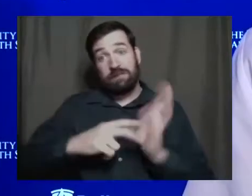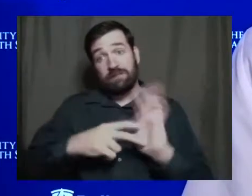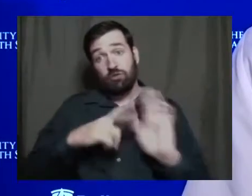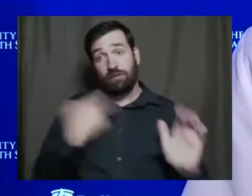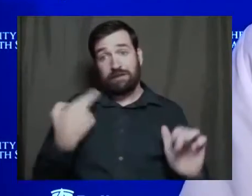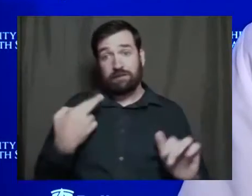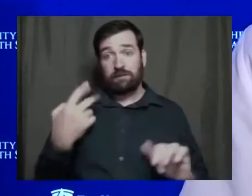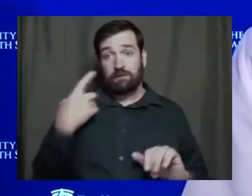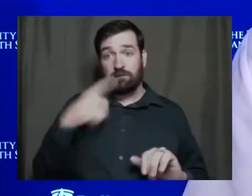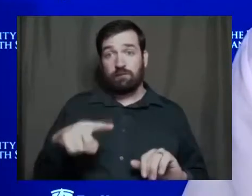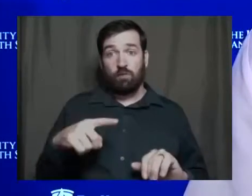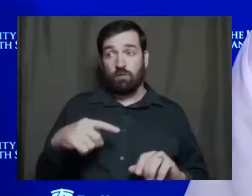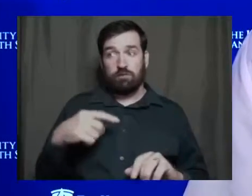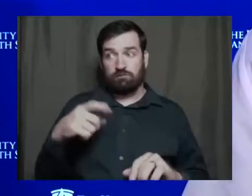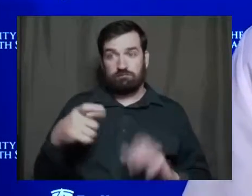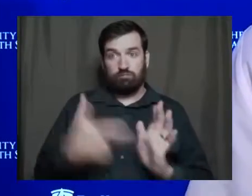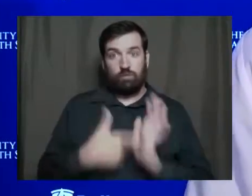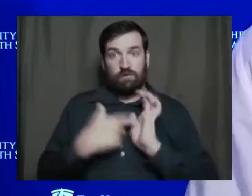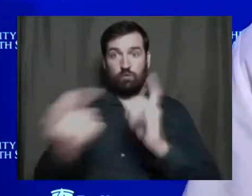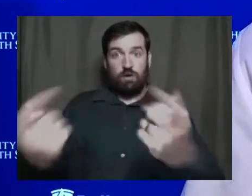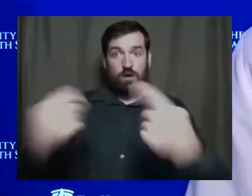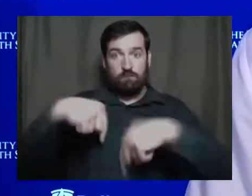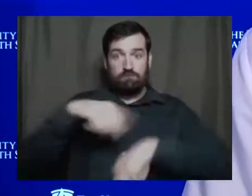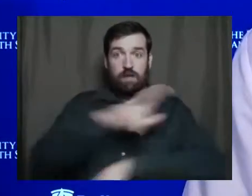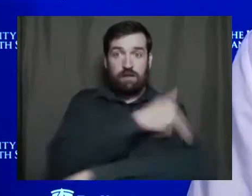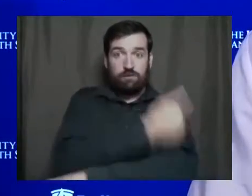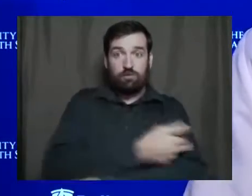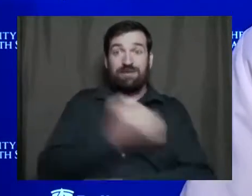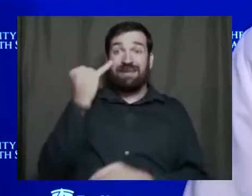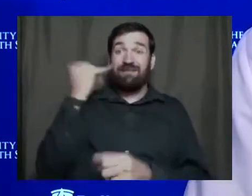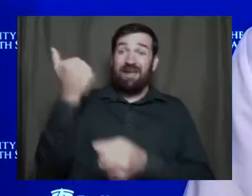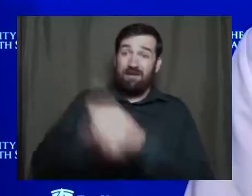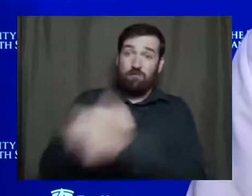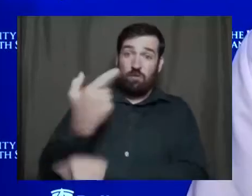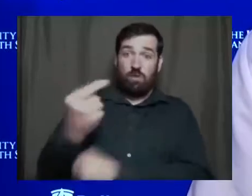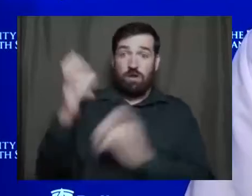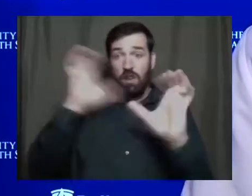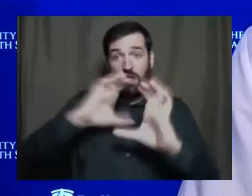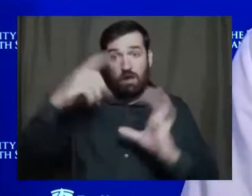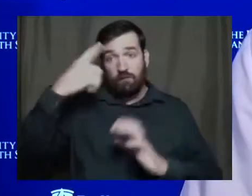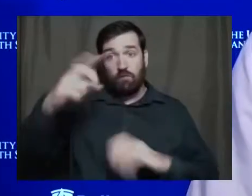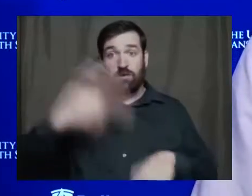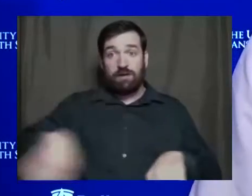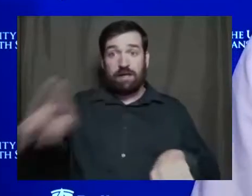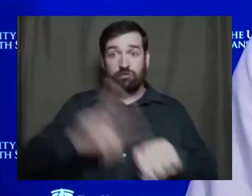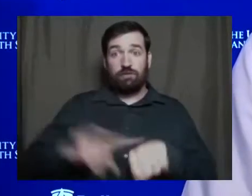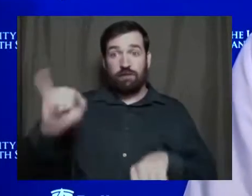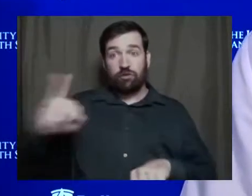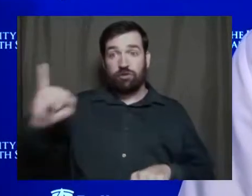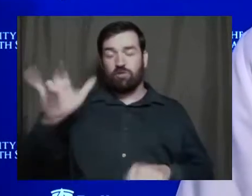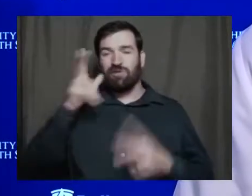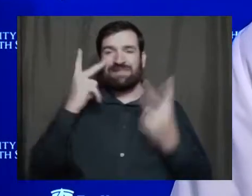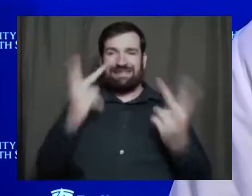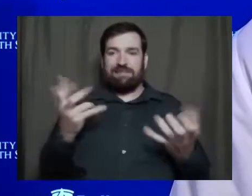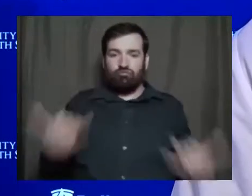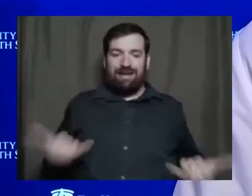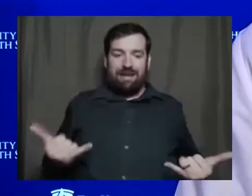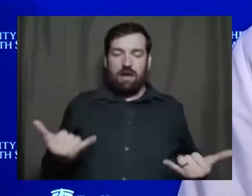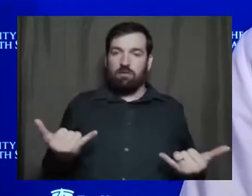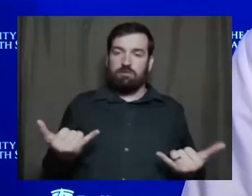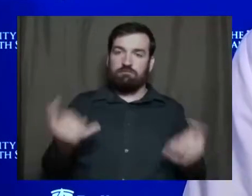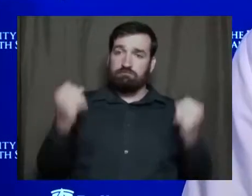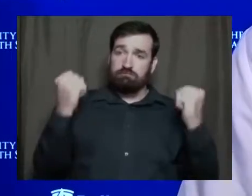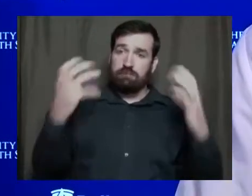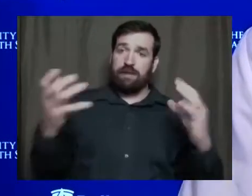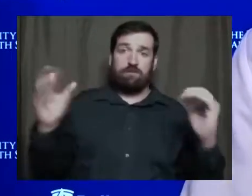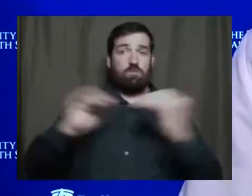come to the hospital. And if everybody looks for that natural infection, we are going to see what we're seeing right now, and that is increased rates of hospitalization, increased